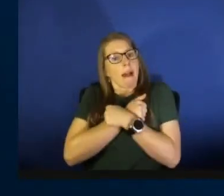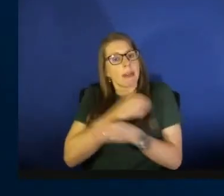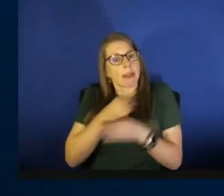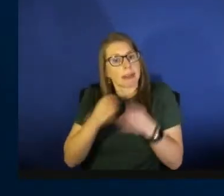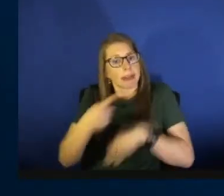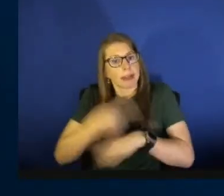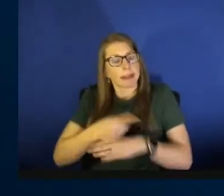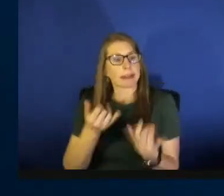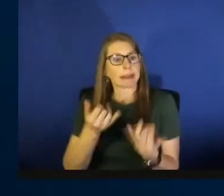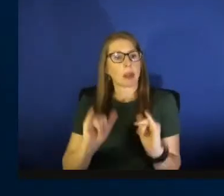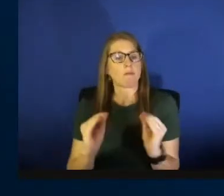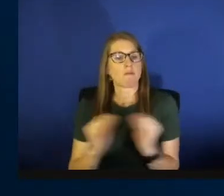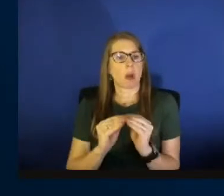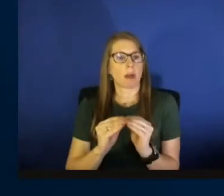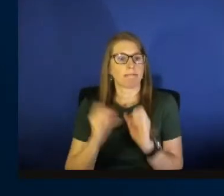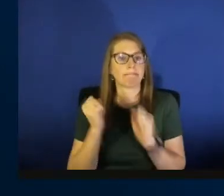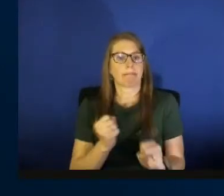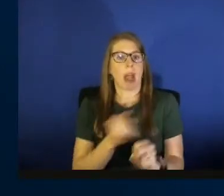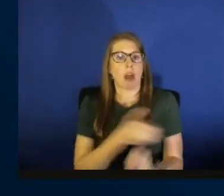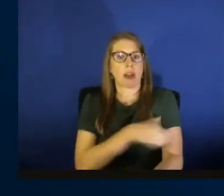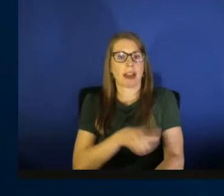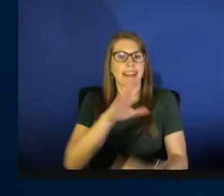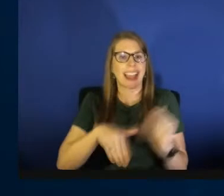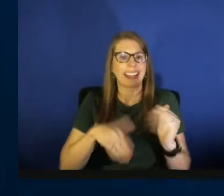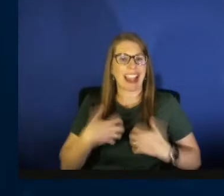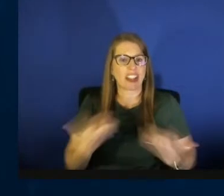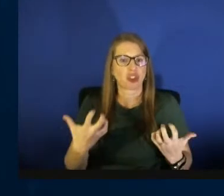more powerful than anger.